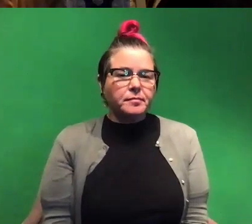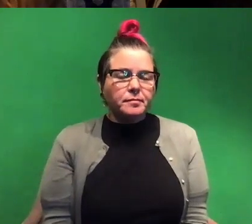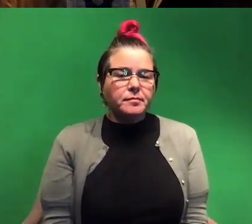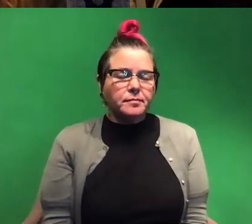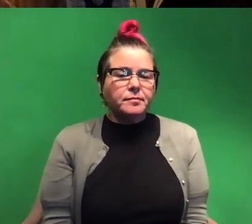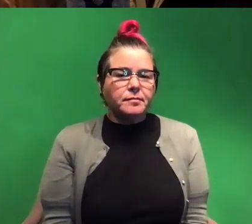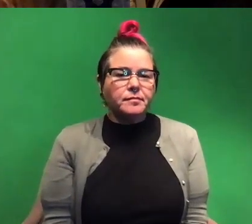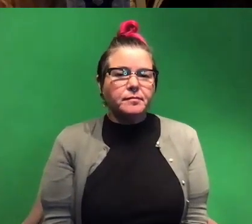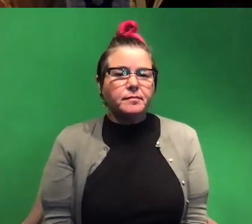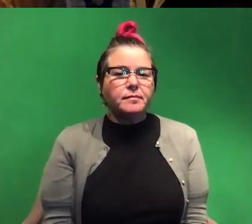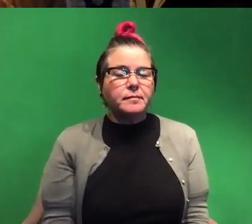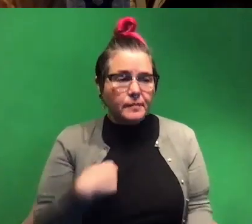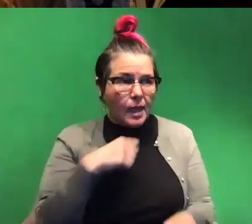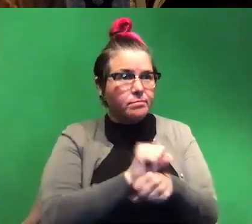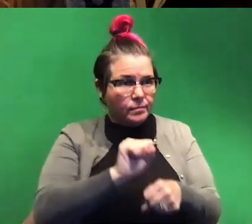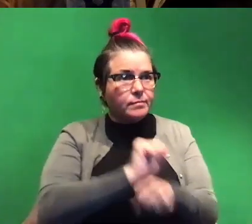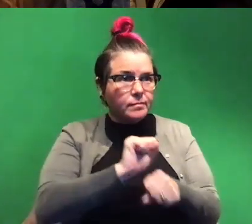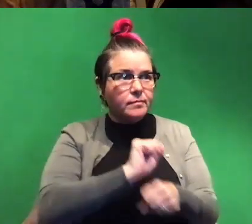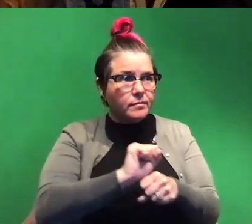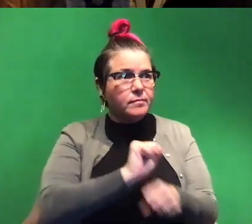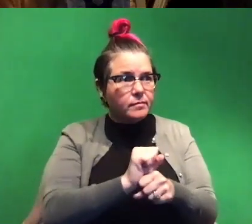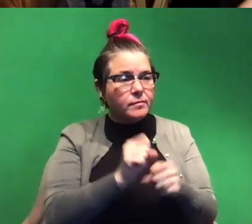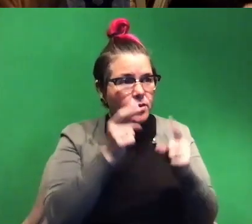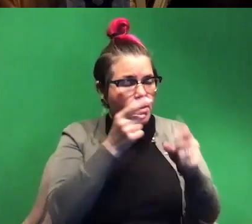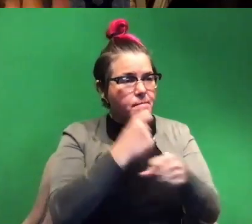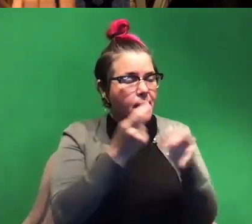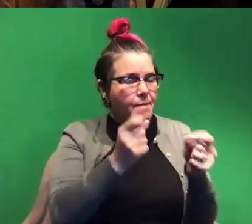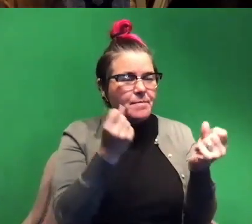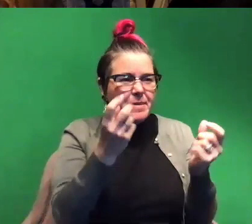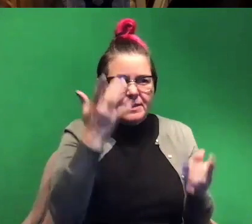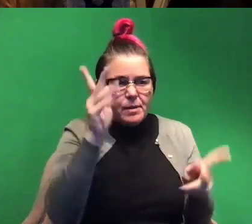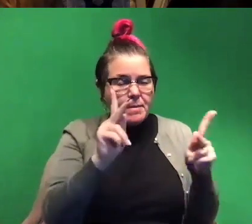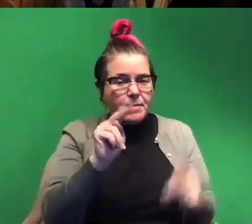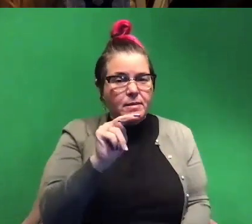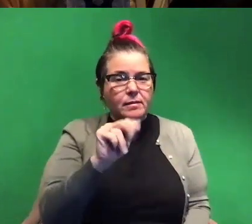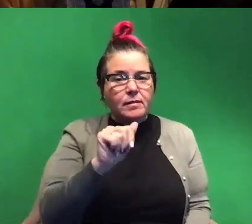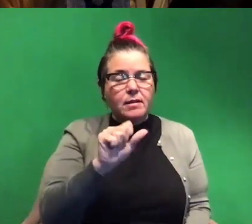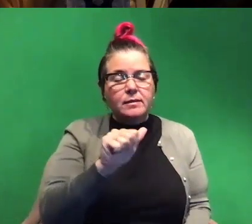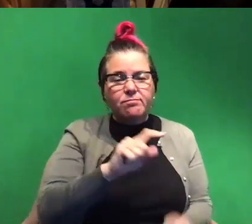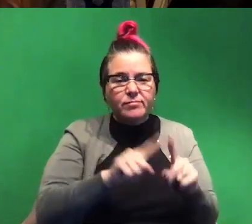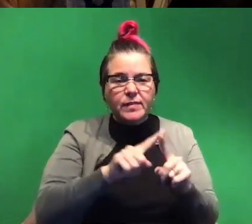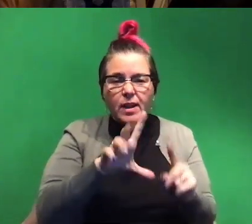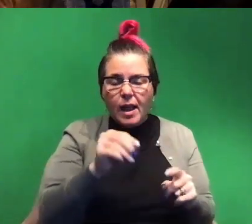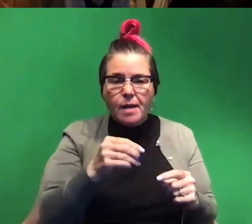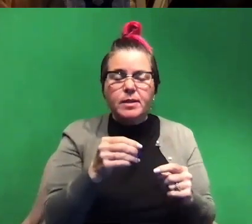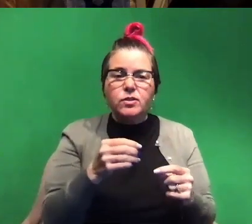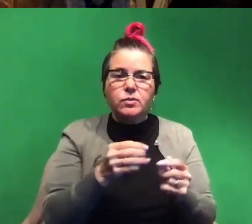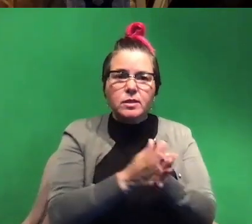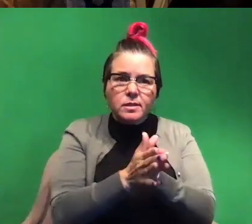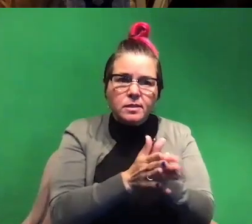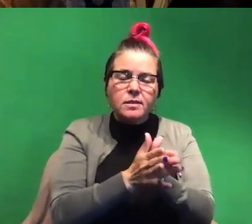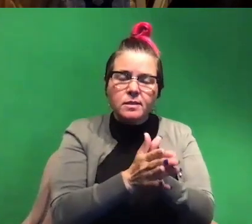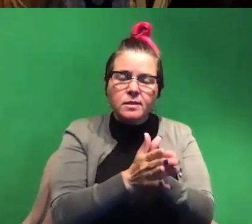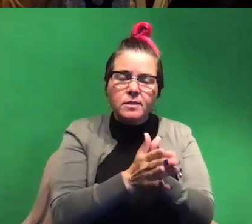I'm putting in the work to make it happen. There's so many smart people at NASA and all these companies passionate about this. I think it will